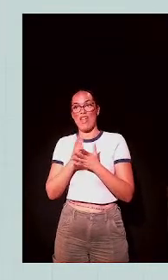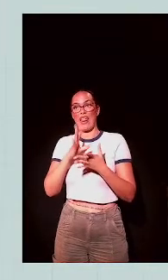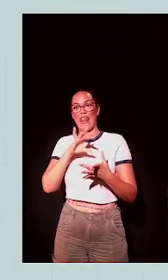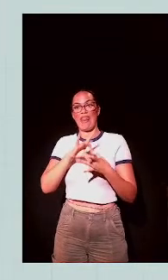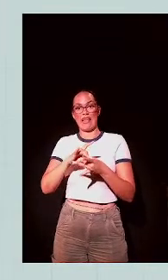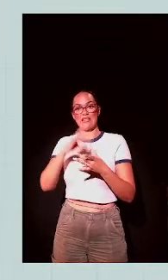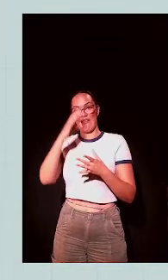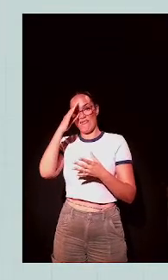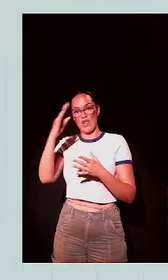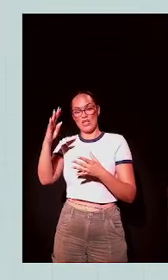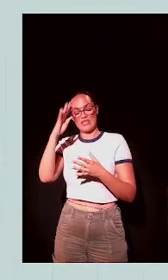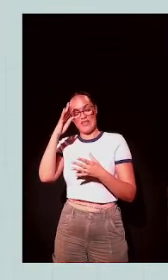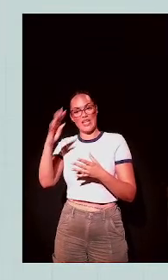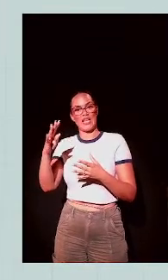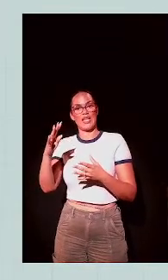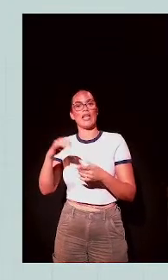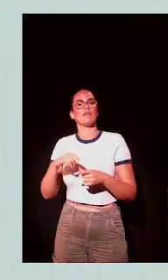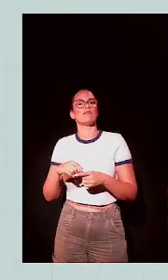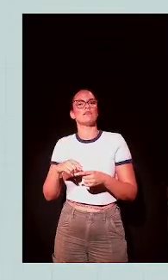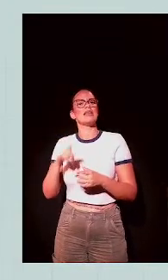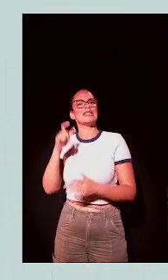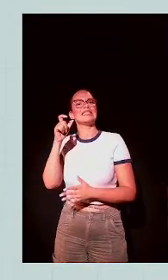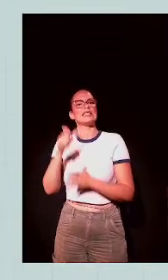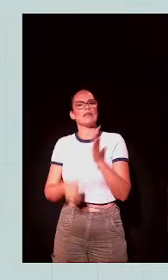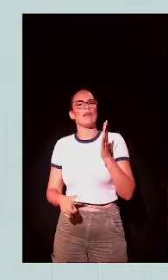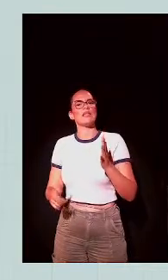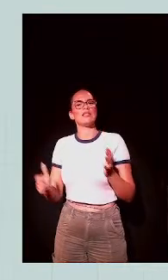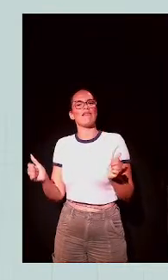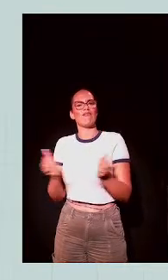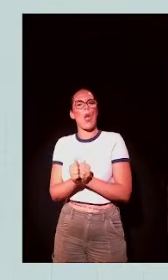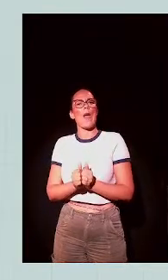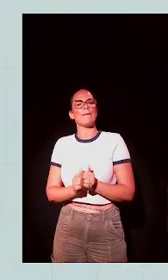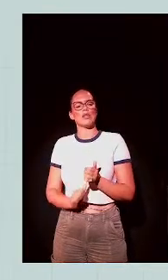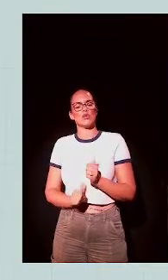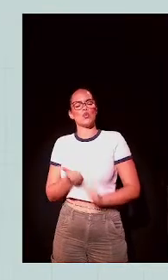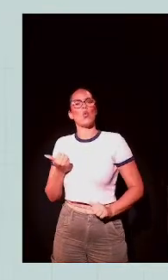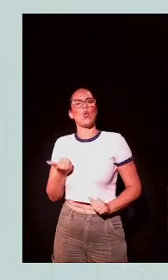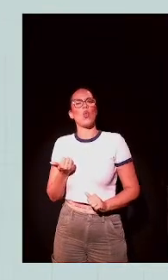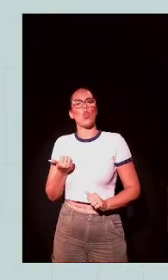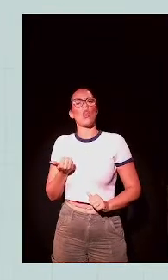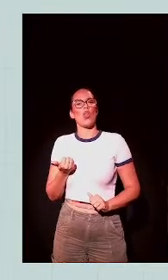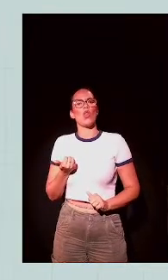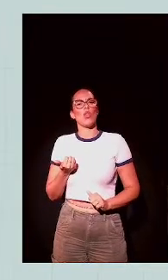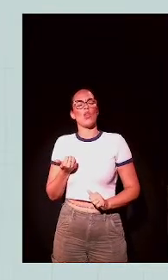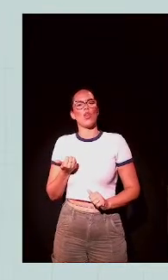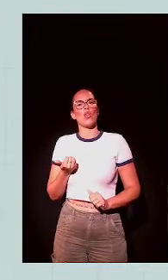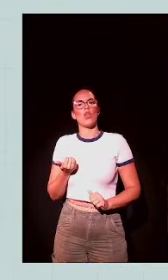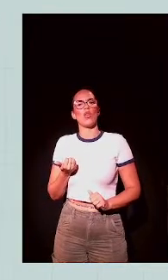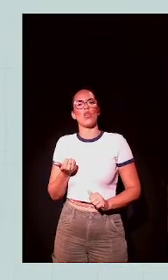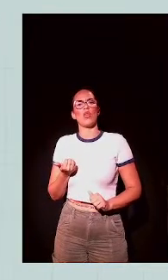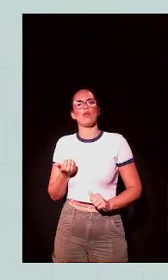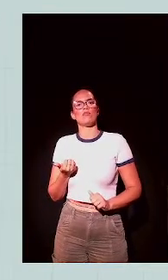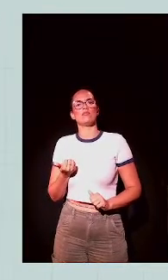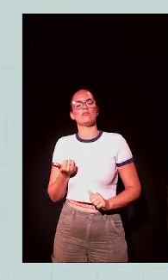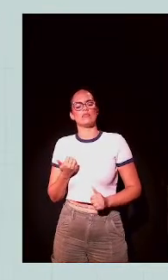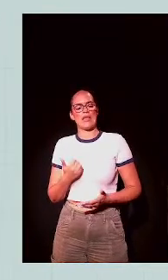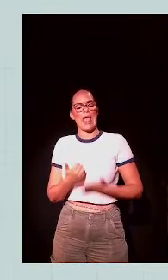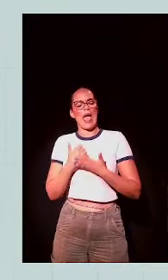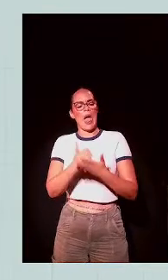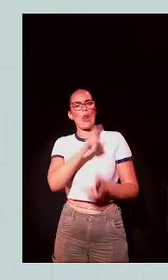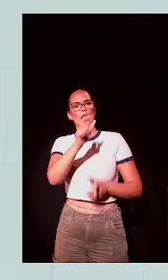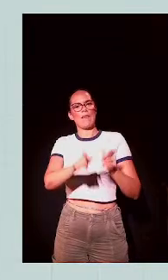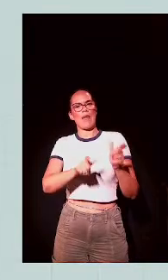time, it's also a disability affirming tool that can help composer players live time